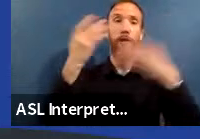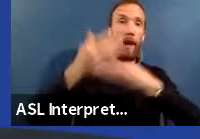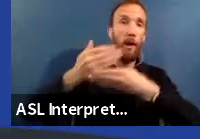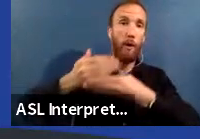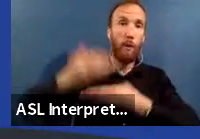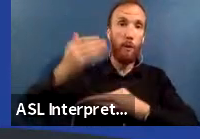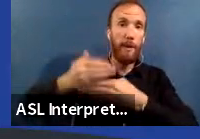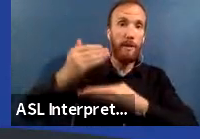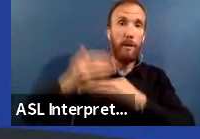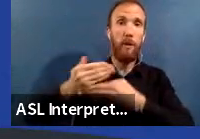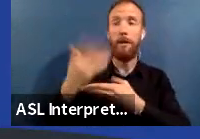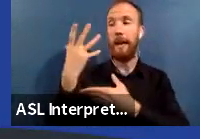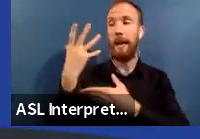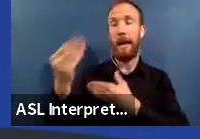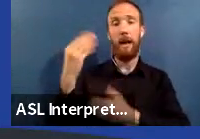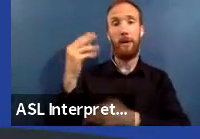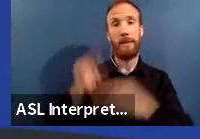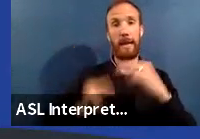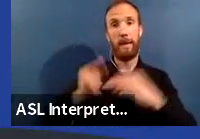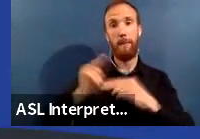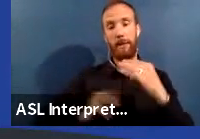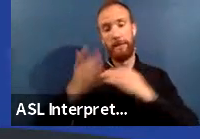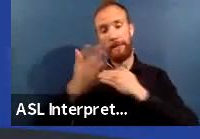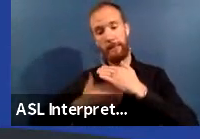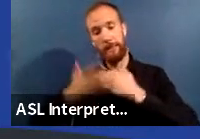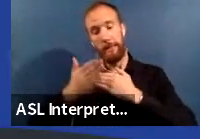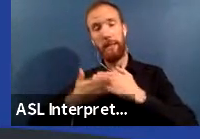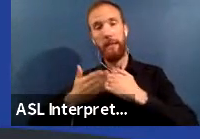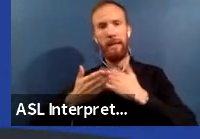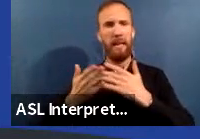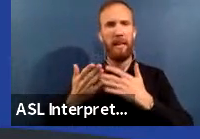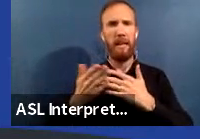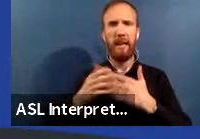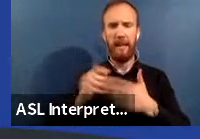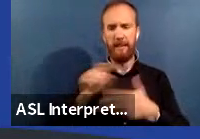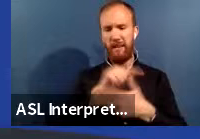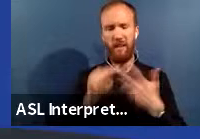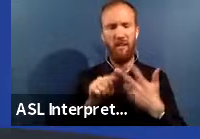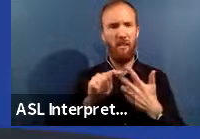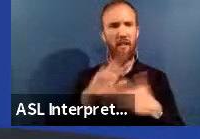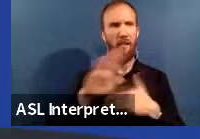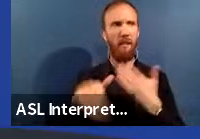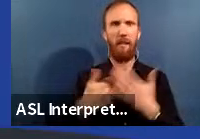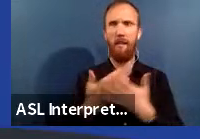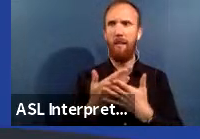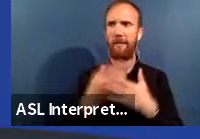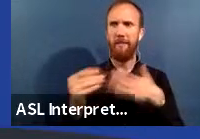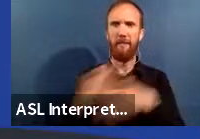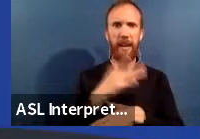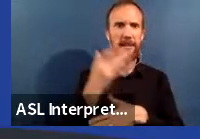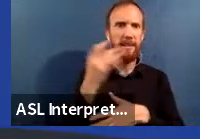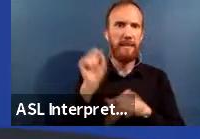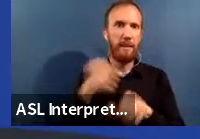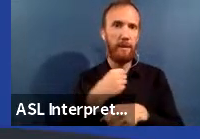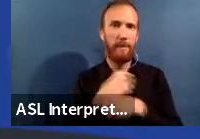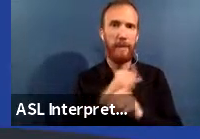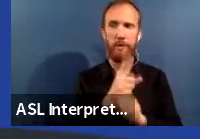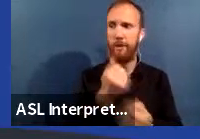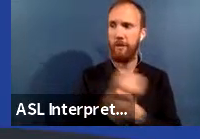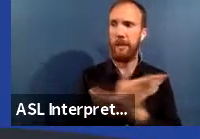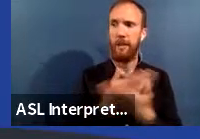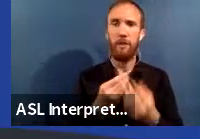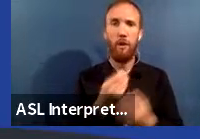all directly affecting our ability to provide warm, safe, and dry facilities to our students, staff, and